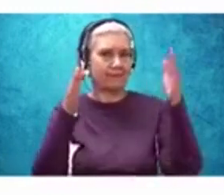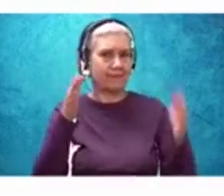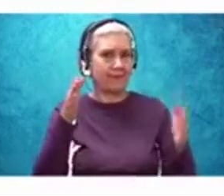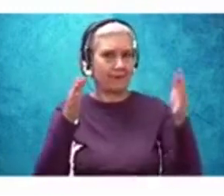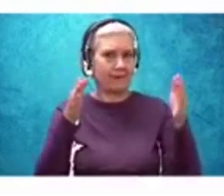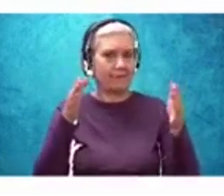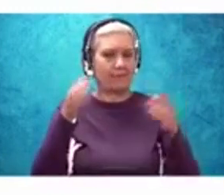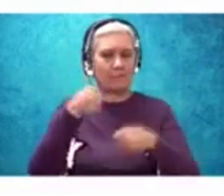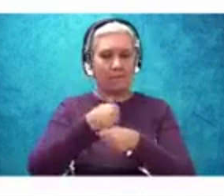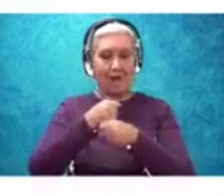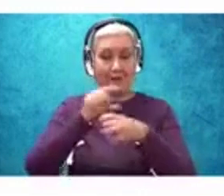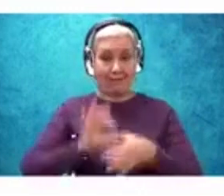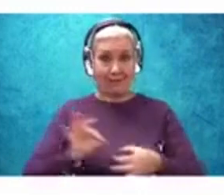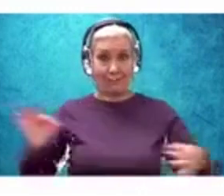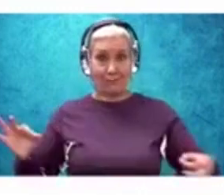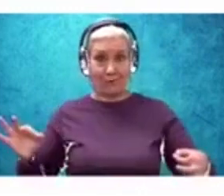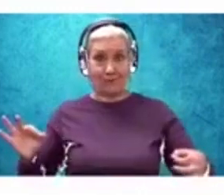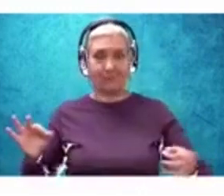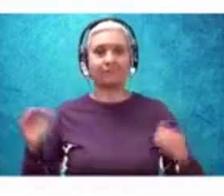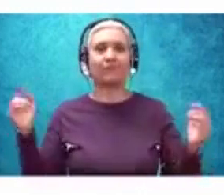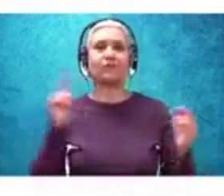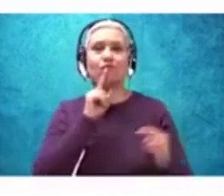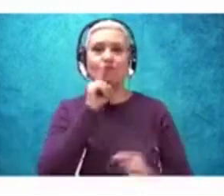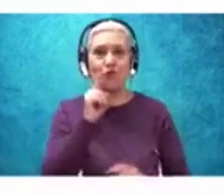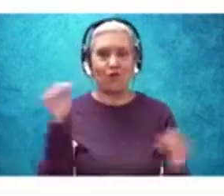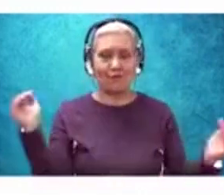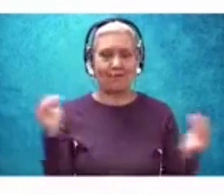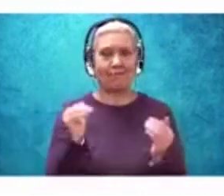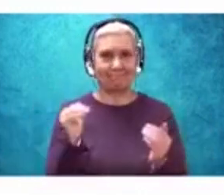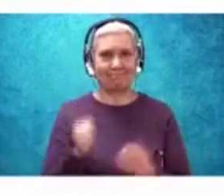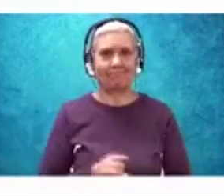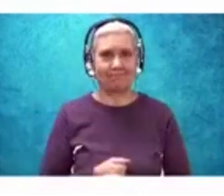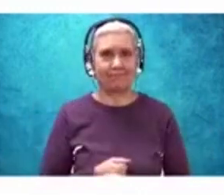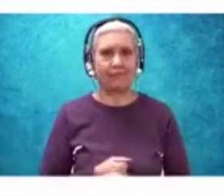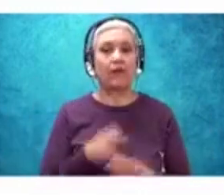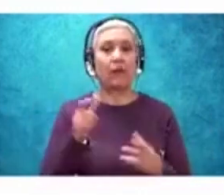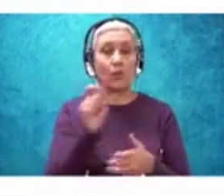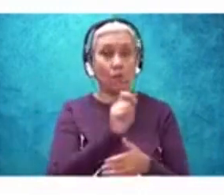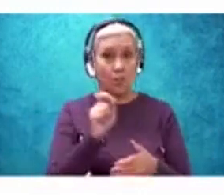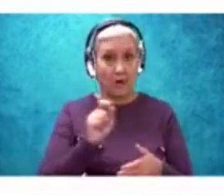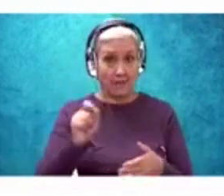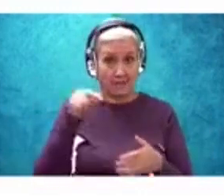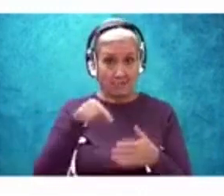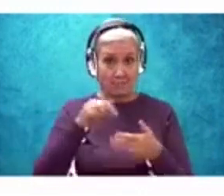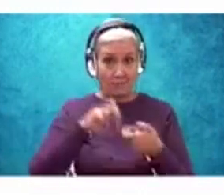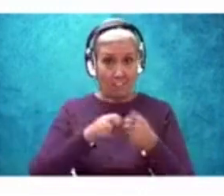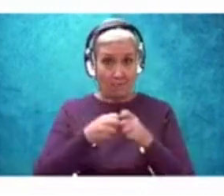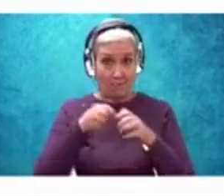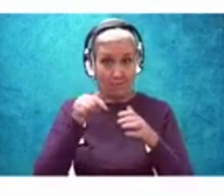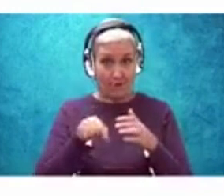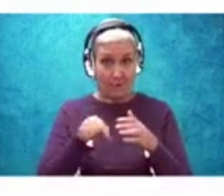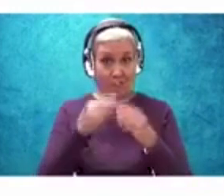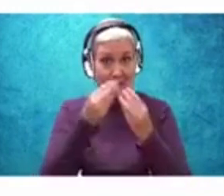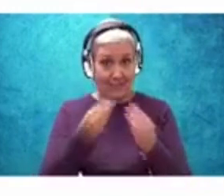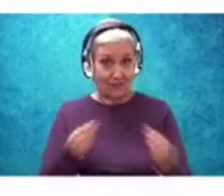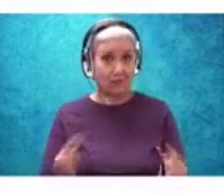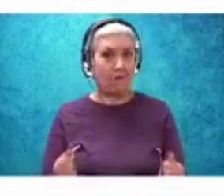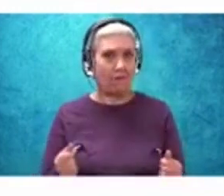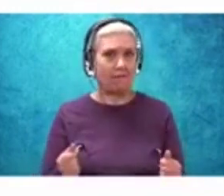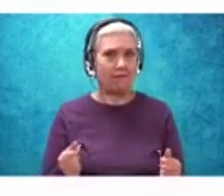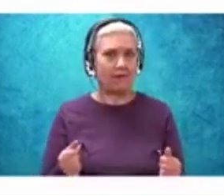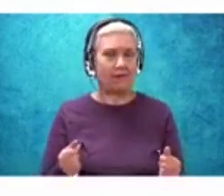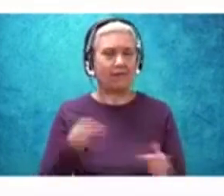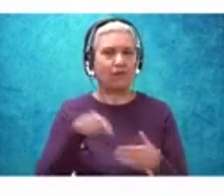true? So for those of you at home watching, I want you to copy down this particular problem and think about how you're going to solve this using the area